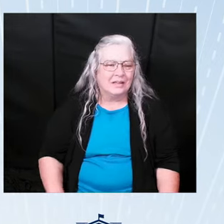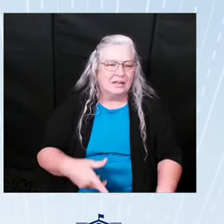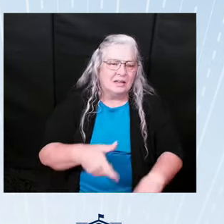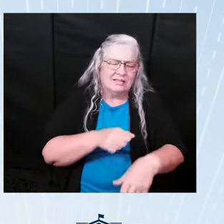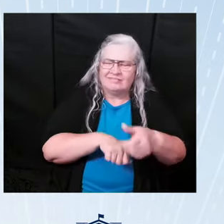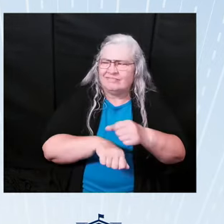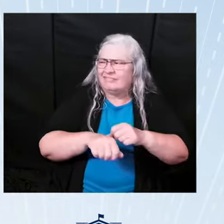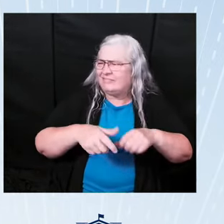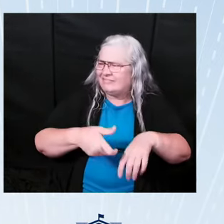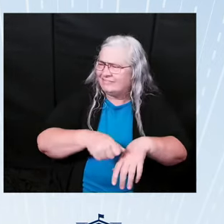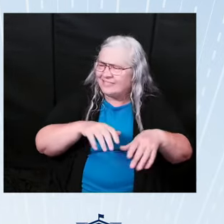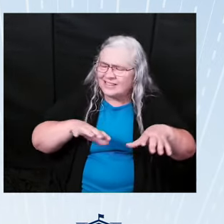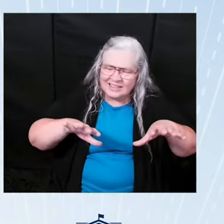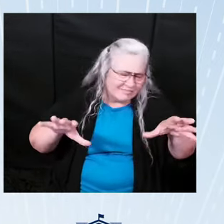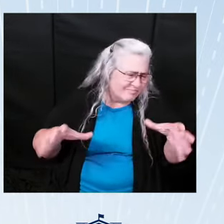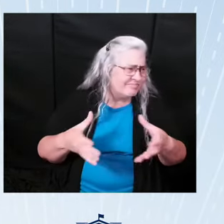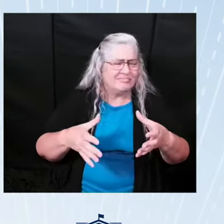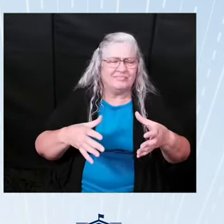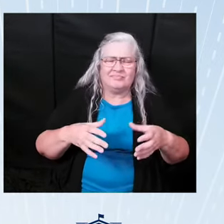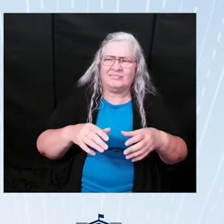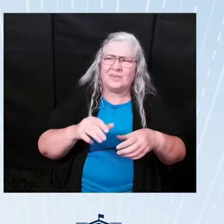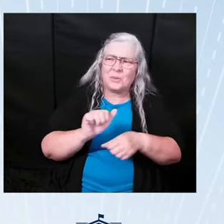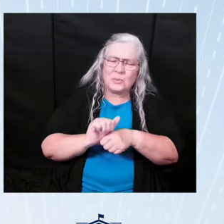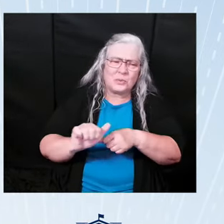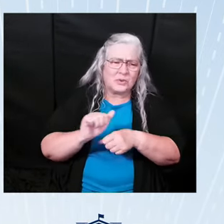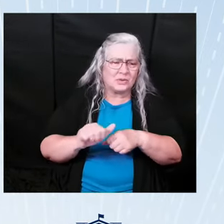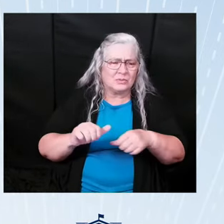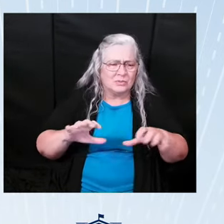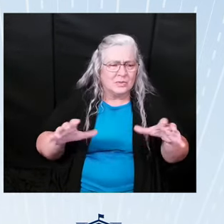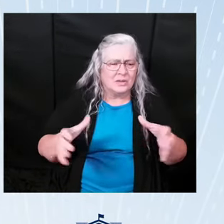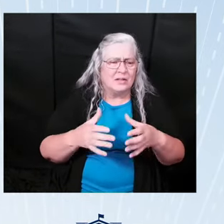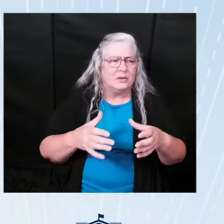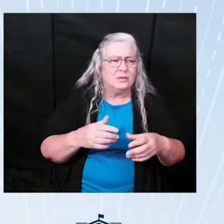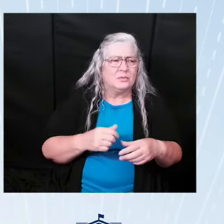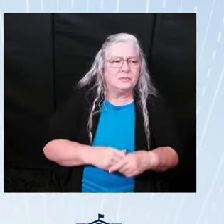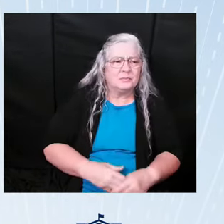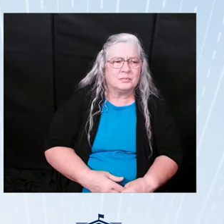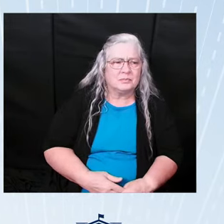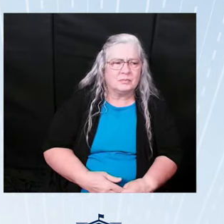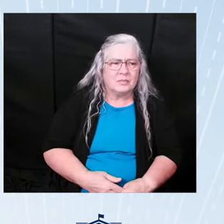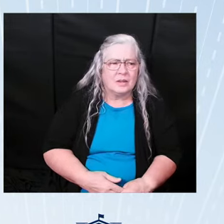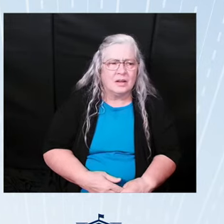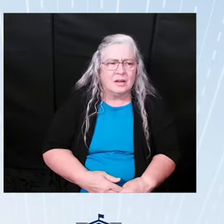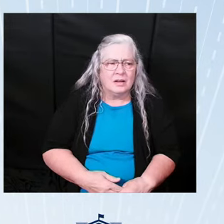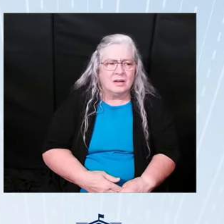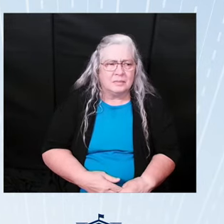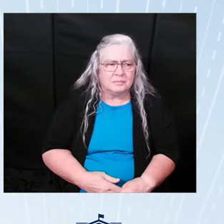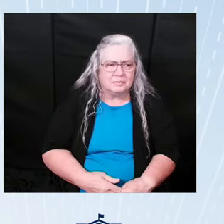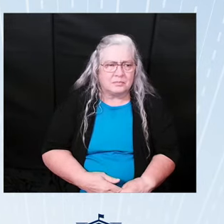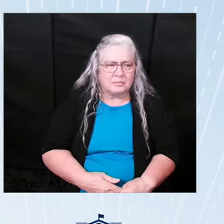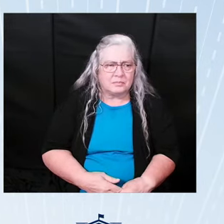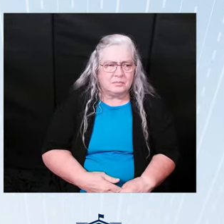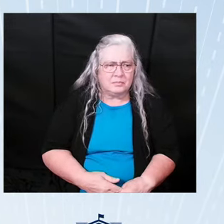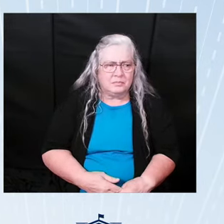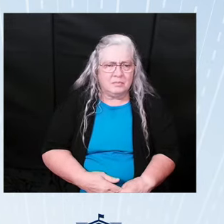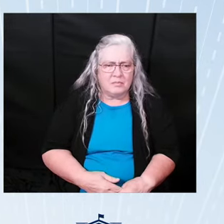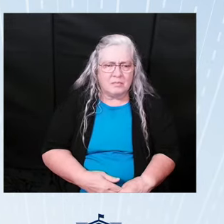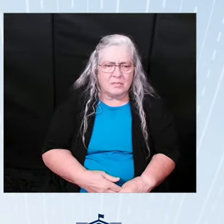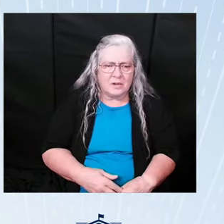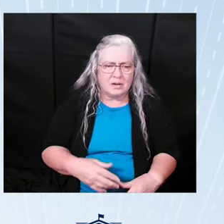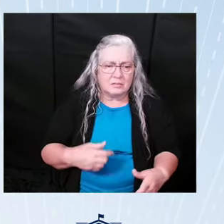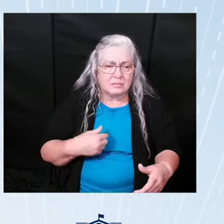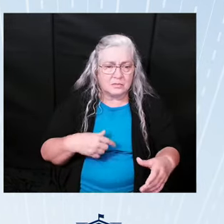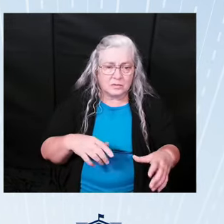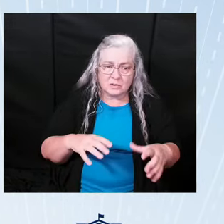For those on the live stream, you don't see what I see, which is a diverse group from all across America. We've